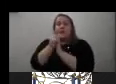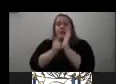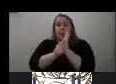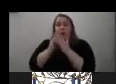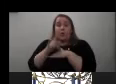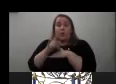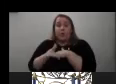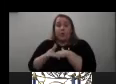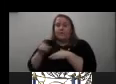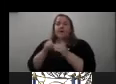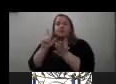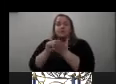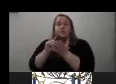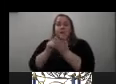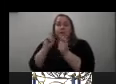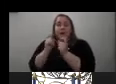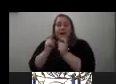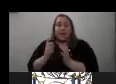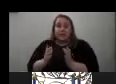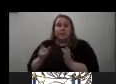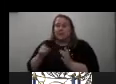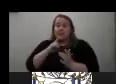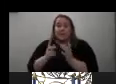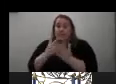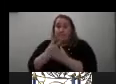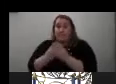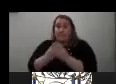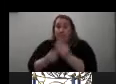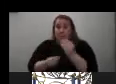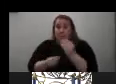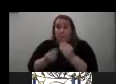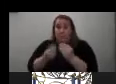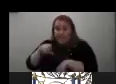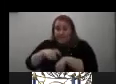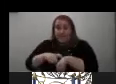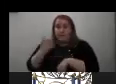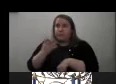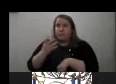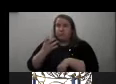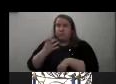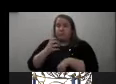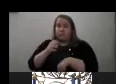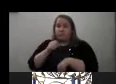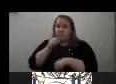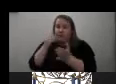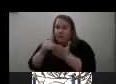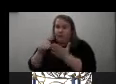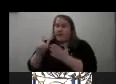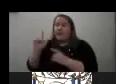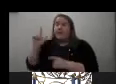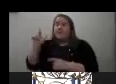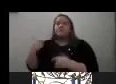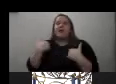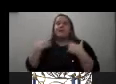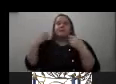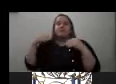a newspaper editor for a while, both really unheard of for women at the time, and later had an embroidery shop in